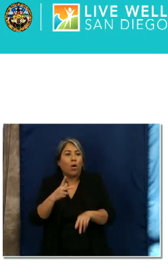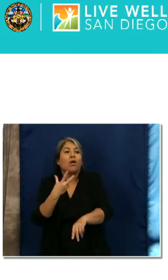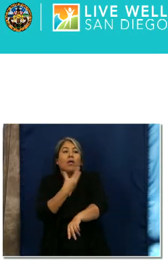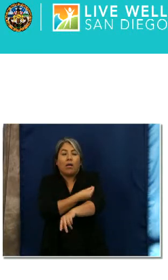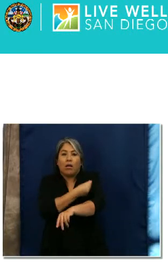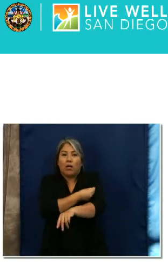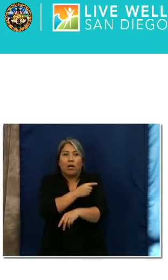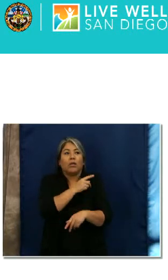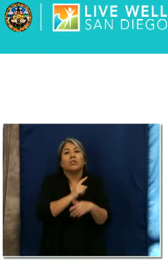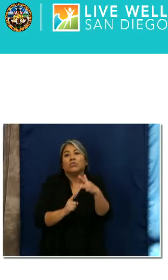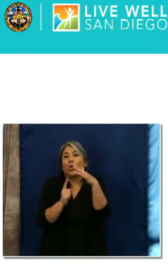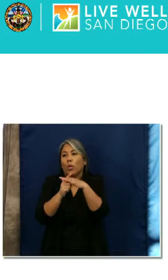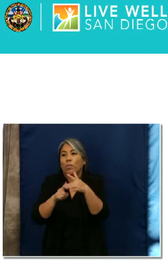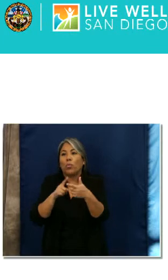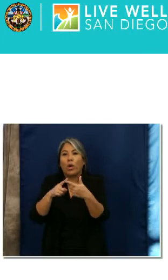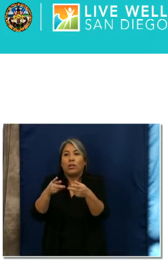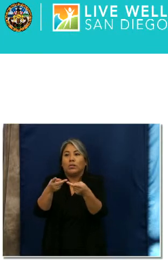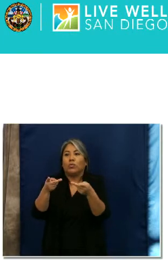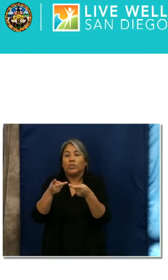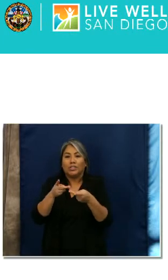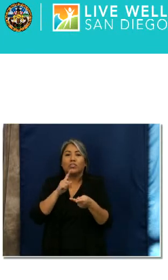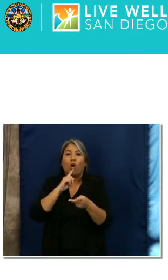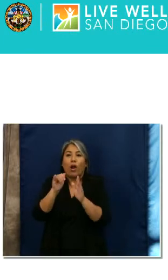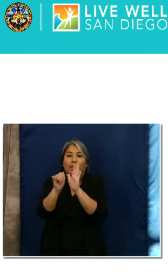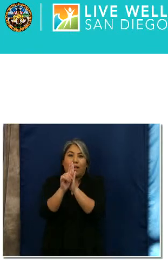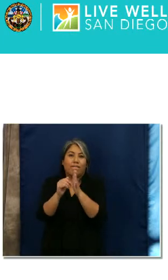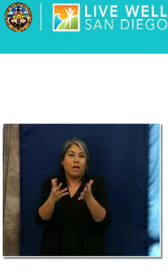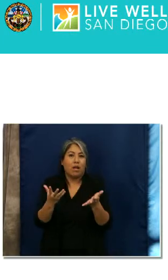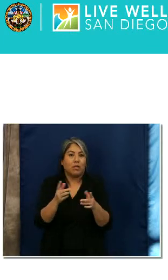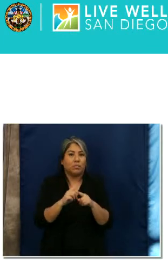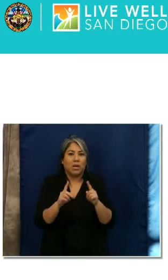vaccinated once those locations are identified.